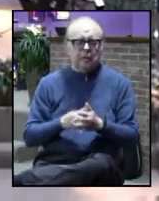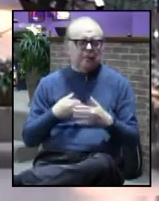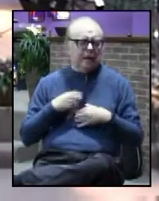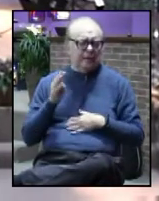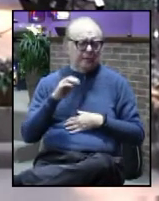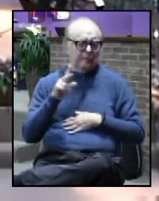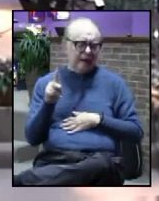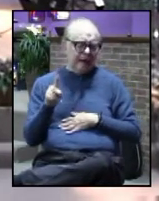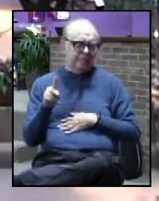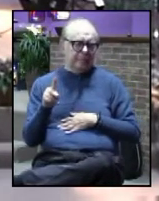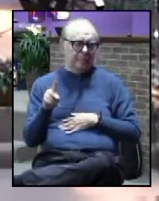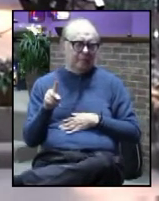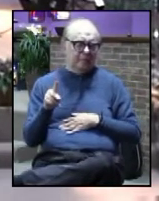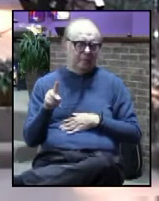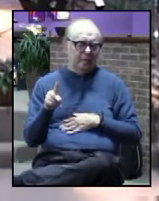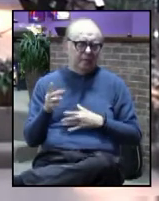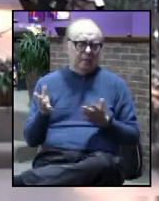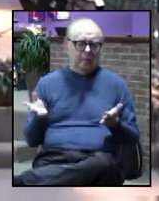map?